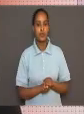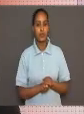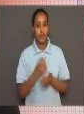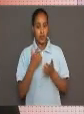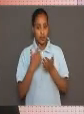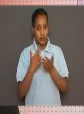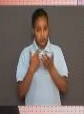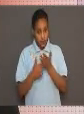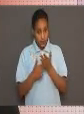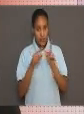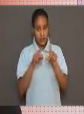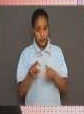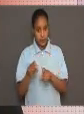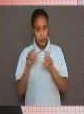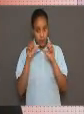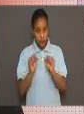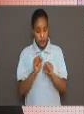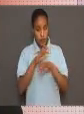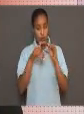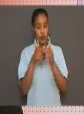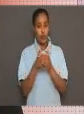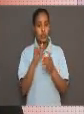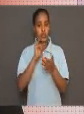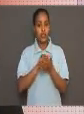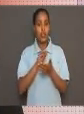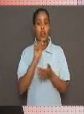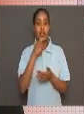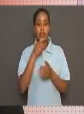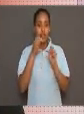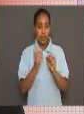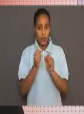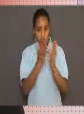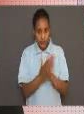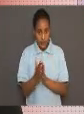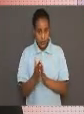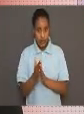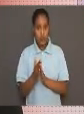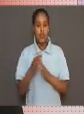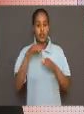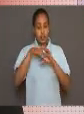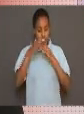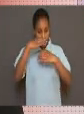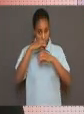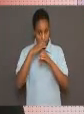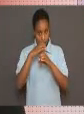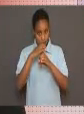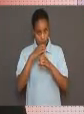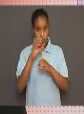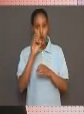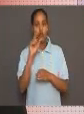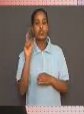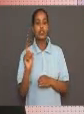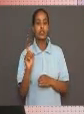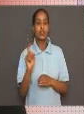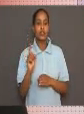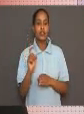From this experiment, we can conclude that acids can be prepared in the laboratory by